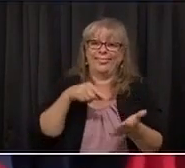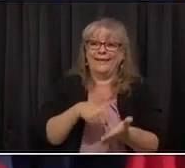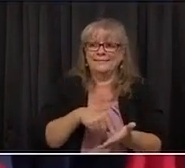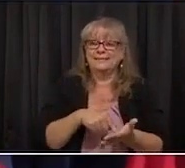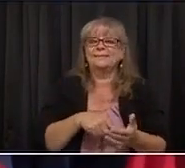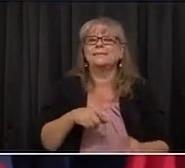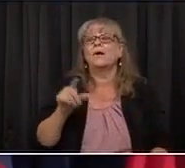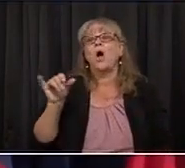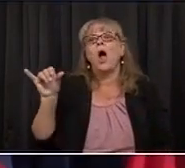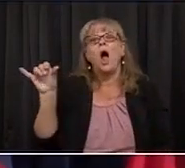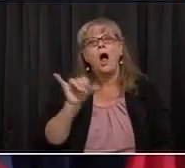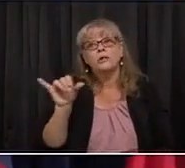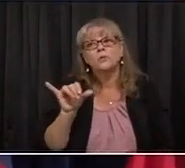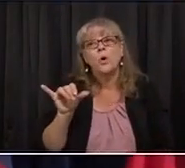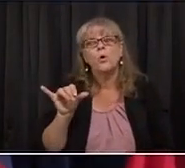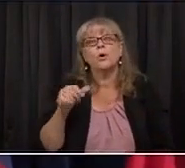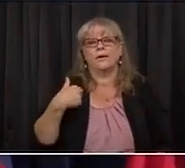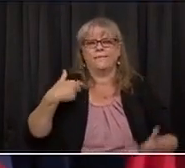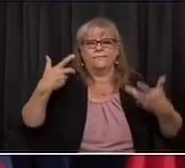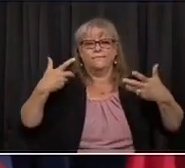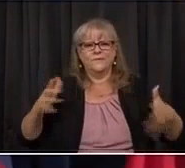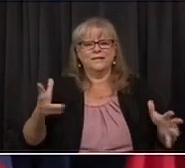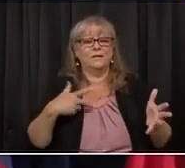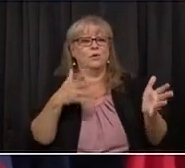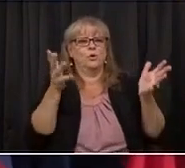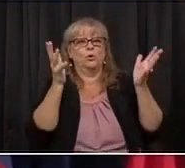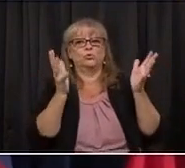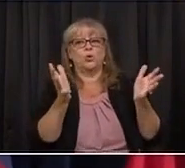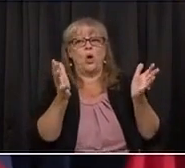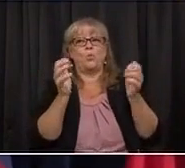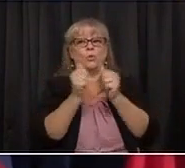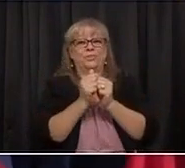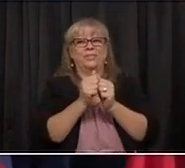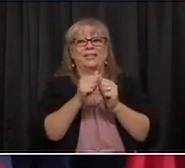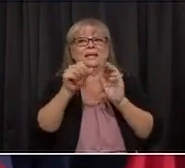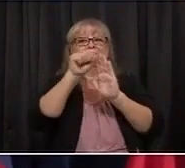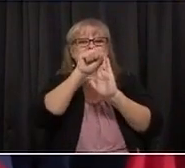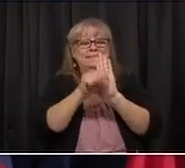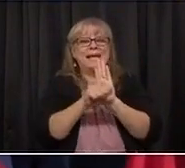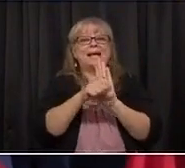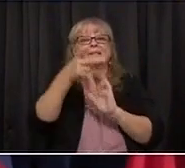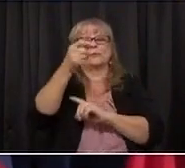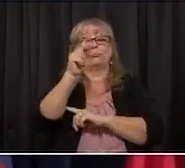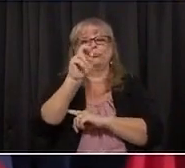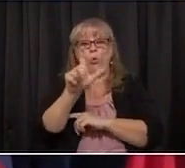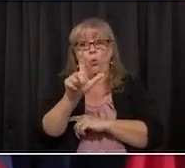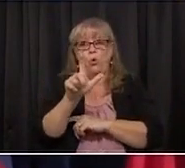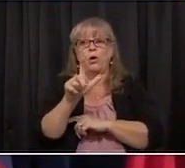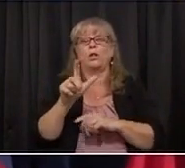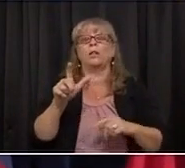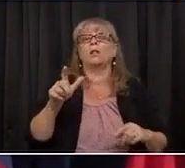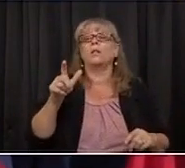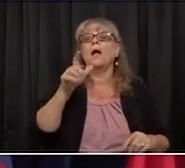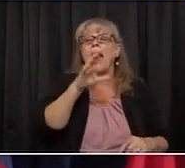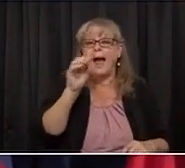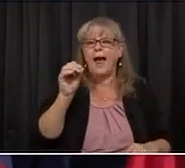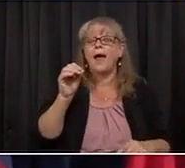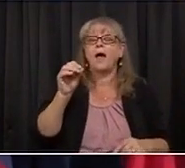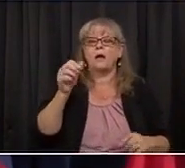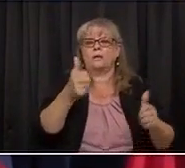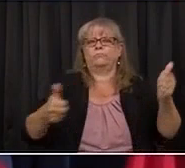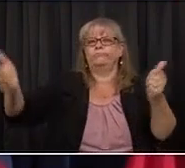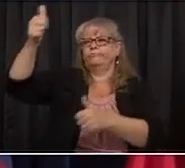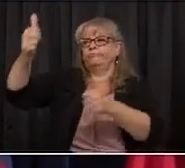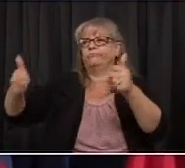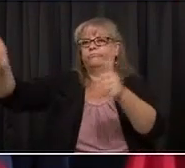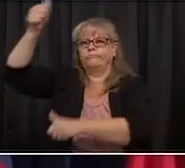better have authority with our state troopers to be able to have some jurisdiction within Denver. And